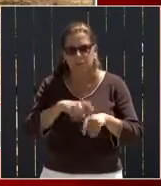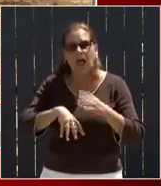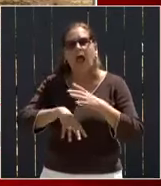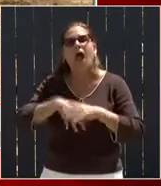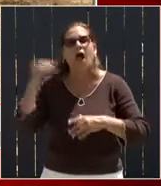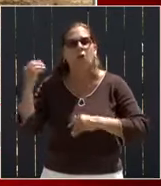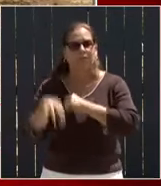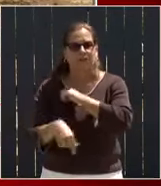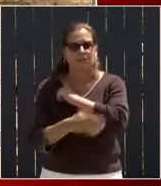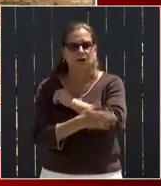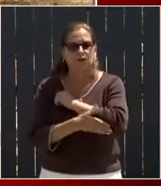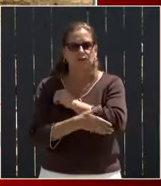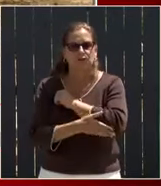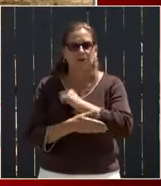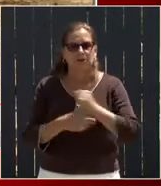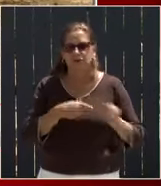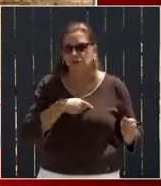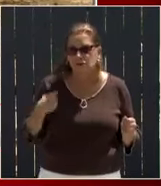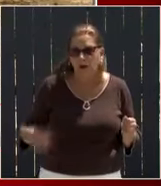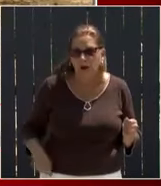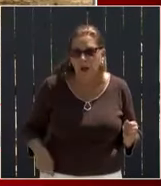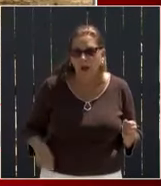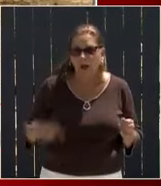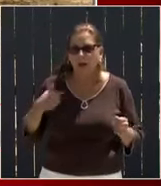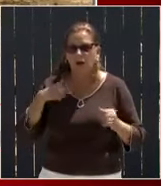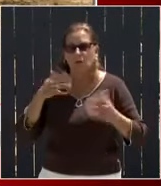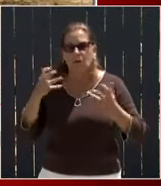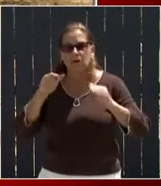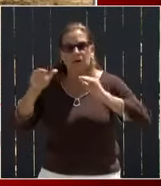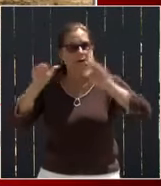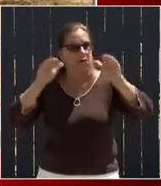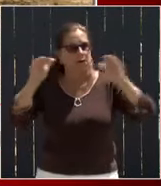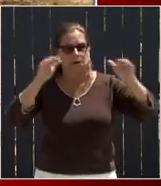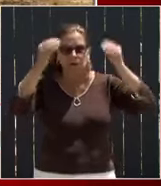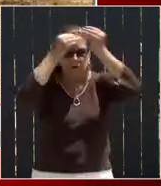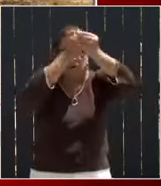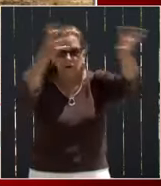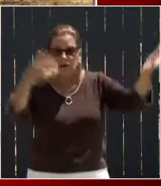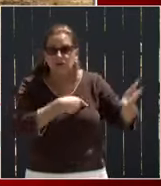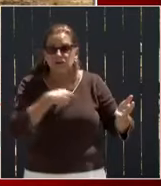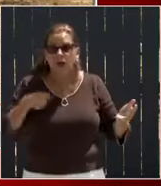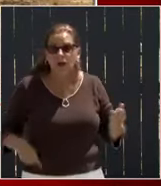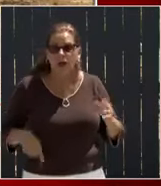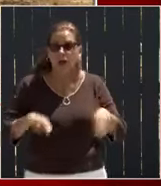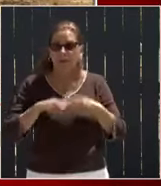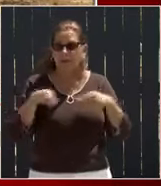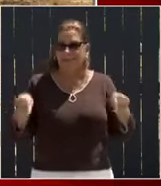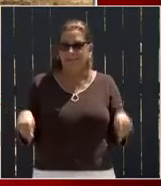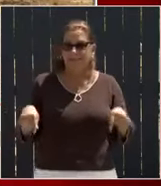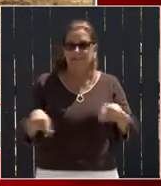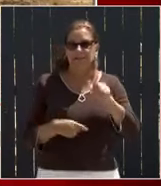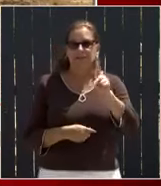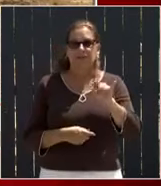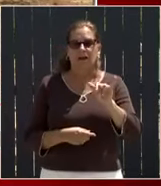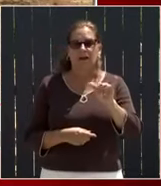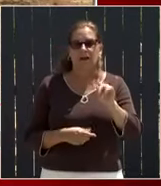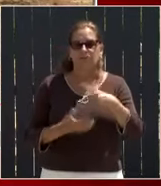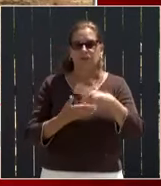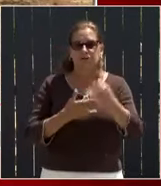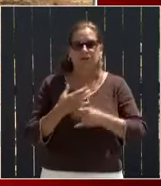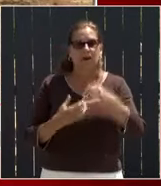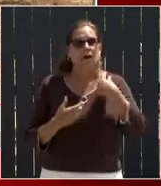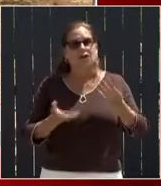China, to raise awareness to DC projects like Skyland. So I've raised over $400 million that were invested into